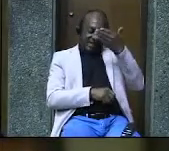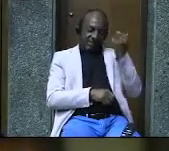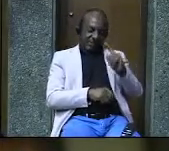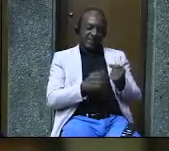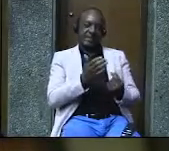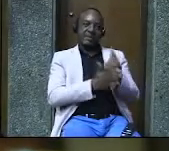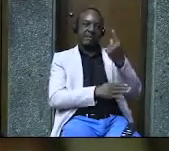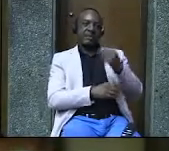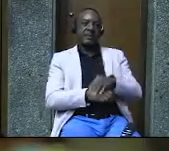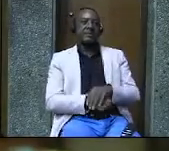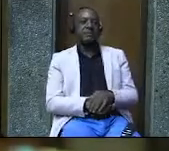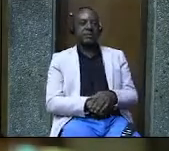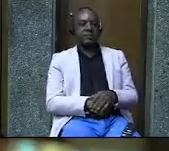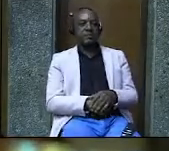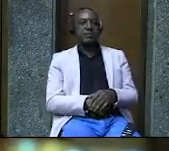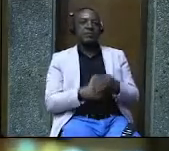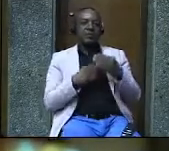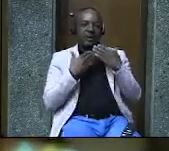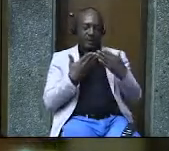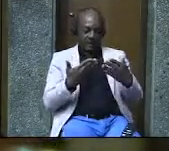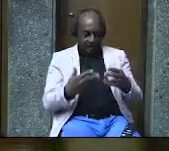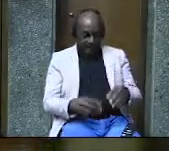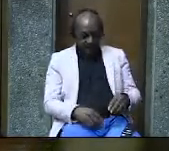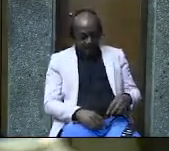ngathi. Ngiyabonga.